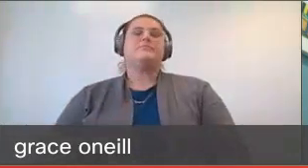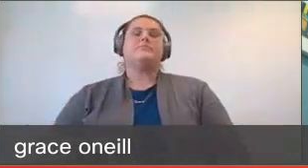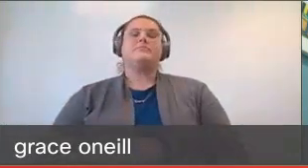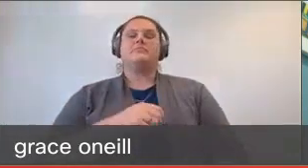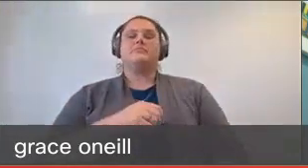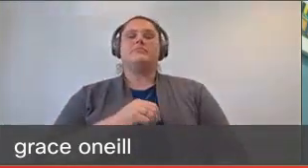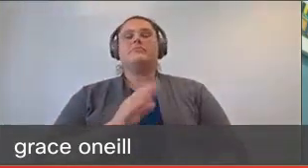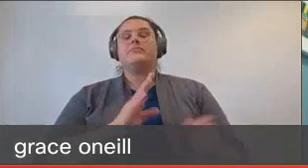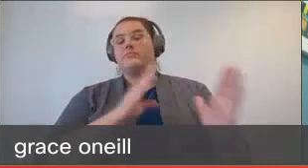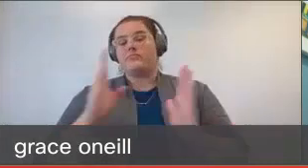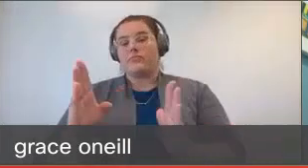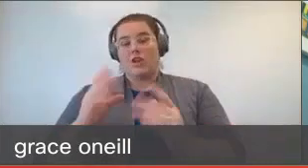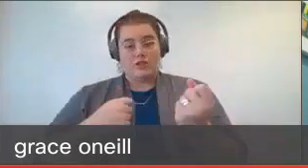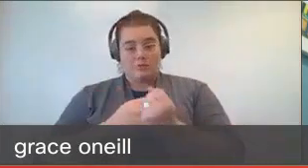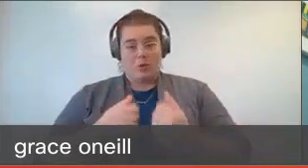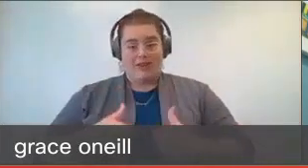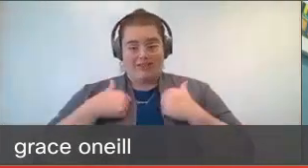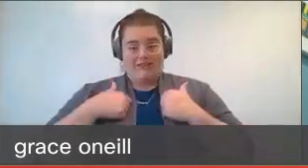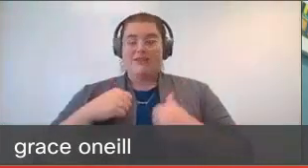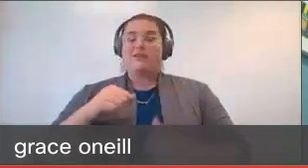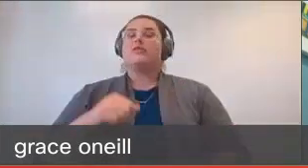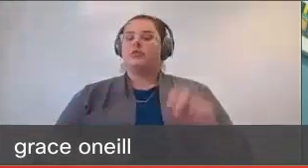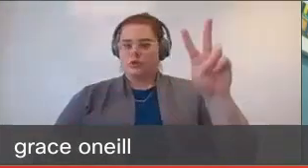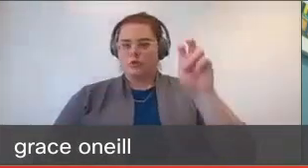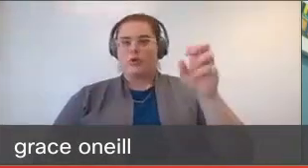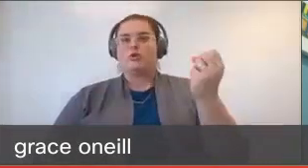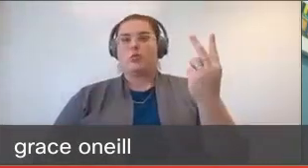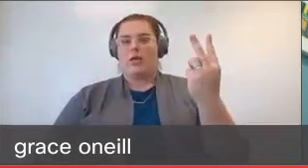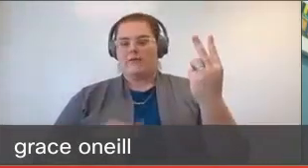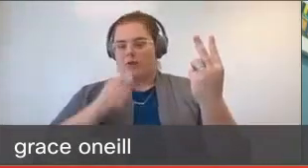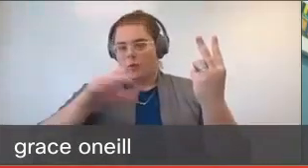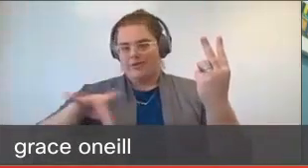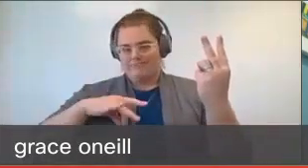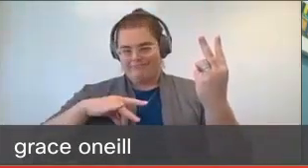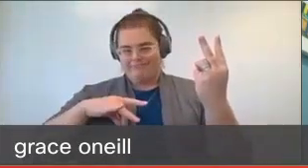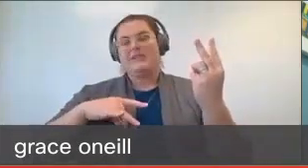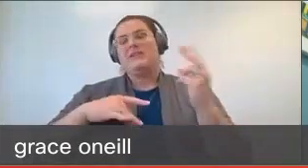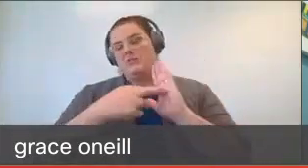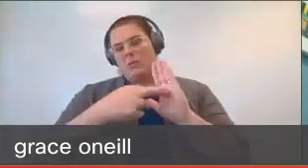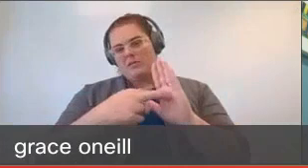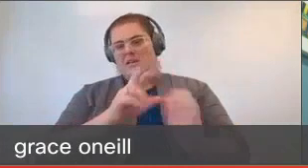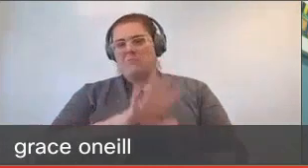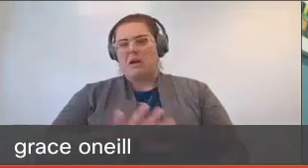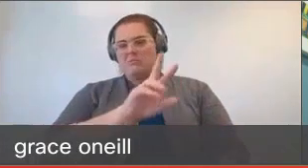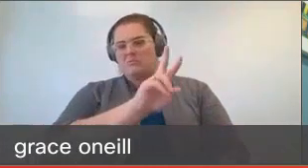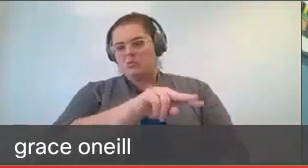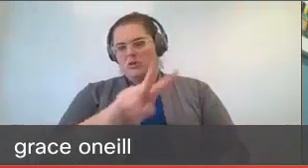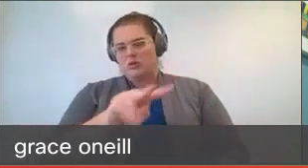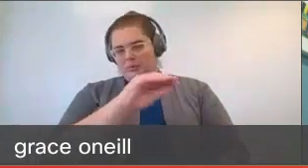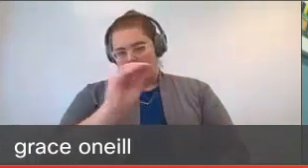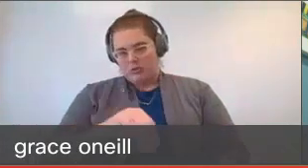212 people in supported living have contracted COVID, which reflects about 22% of people in supported